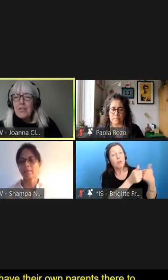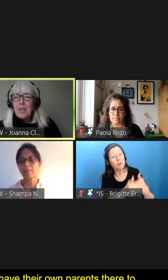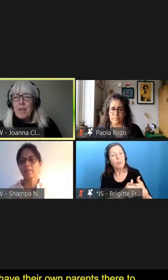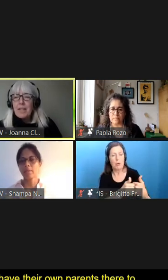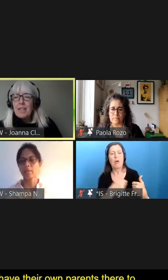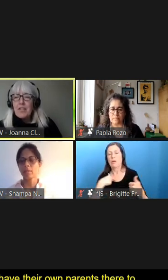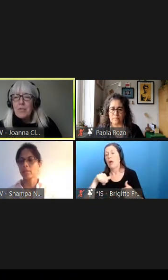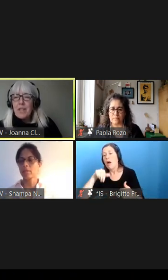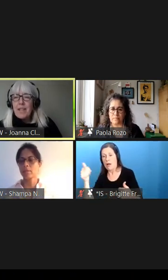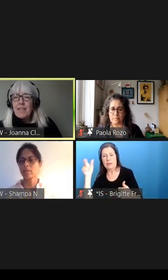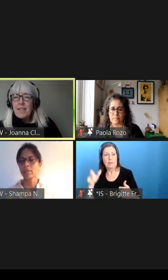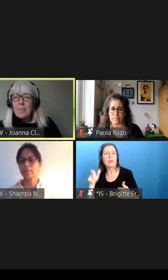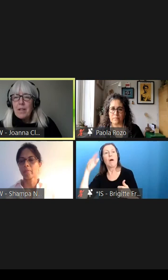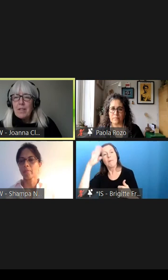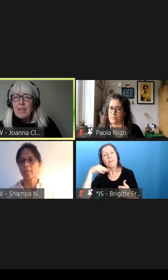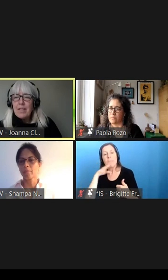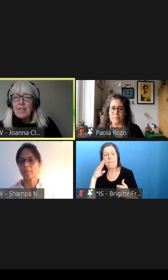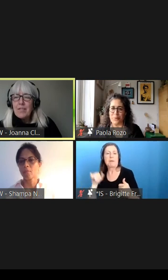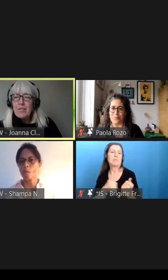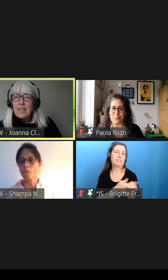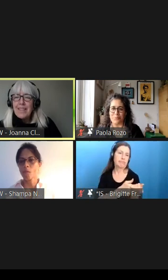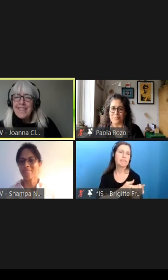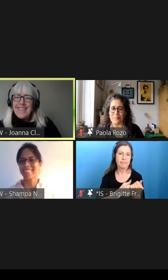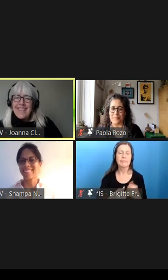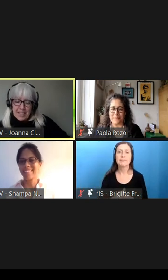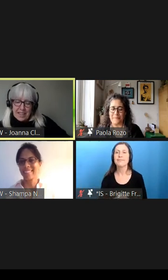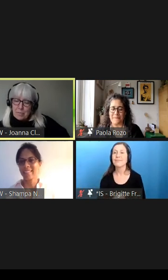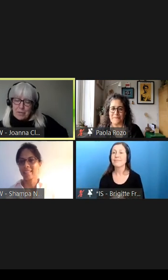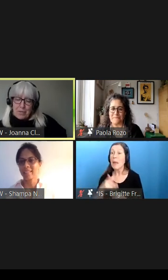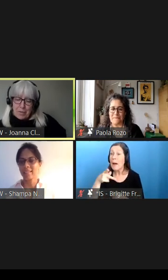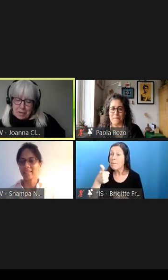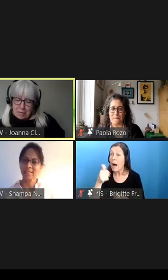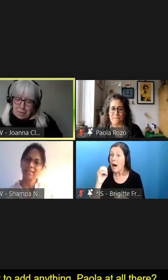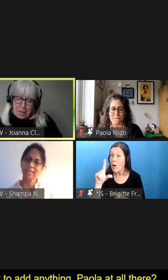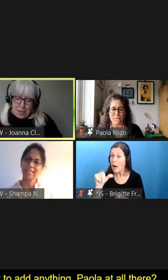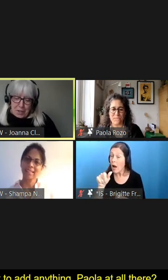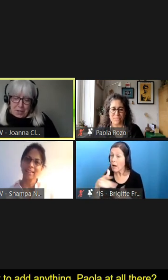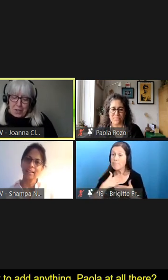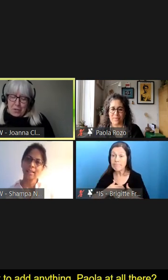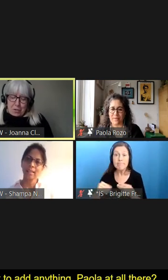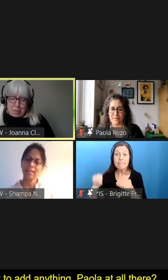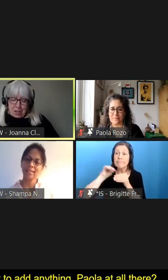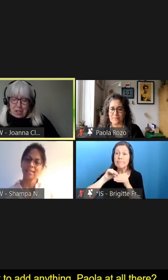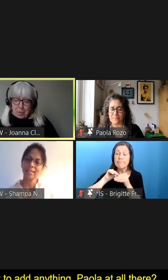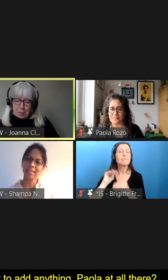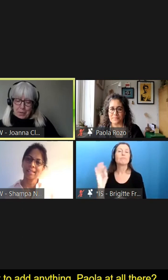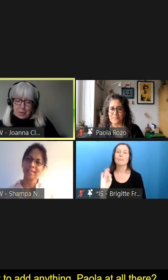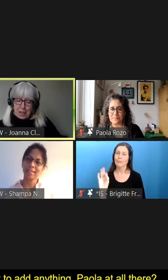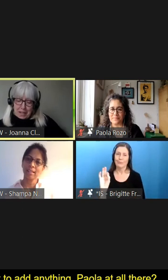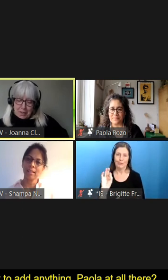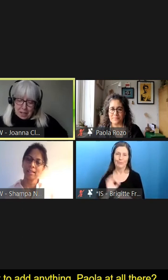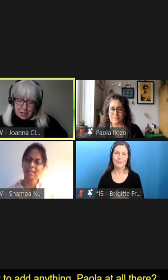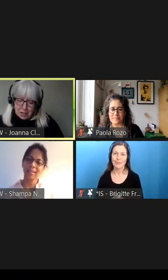Thank you, Shamba. Did you want to add anything, Paola, at all there? Okay, we've got quite a few questions and not too much time, but we'll